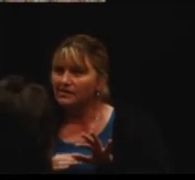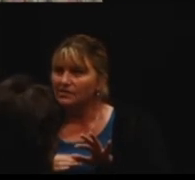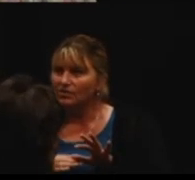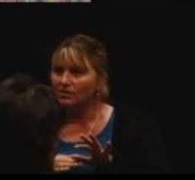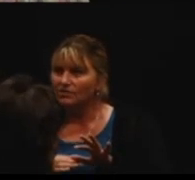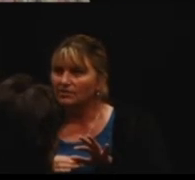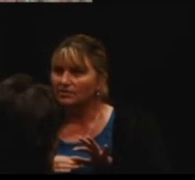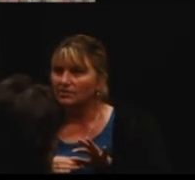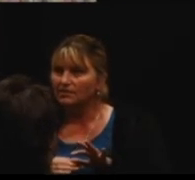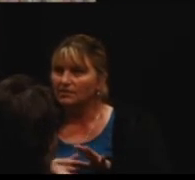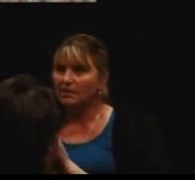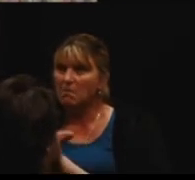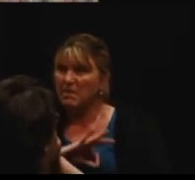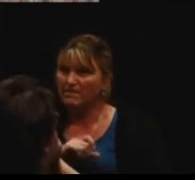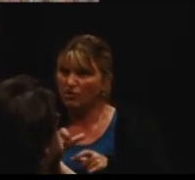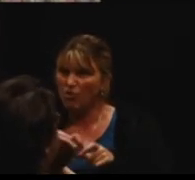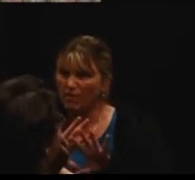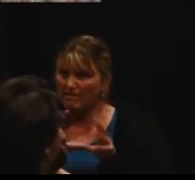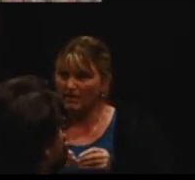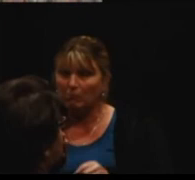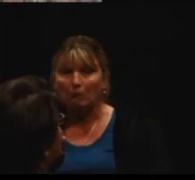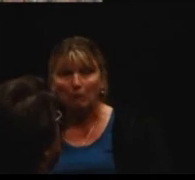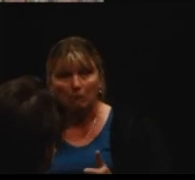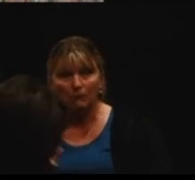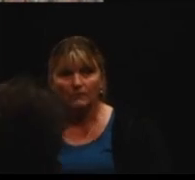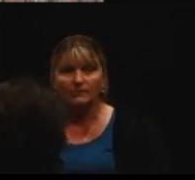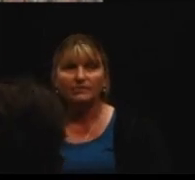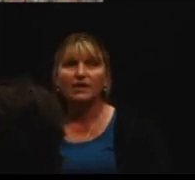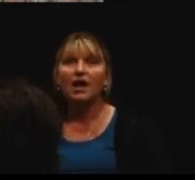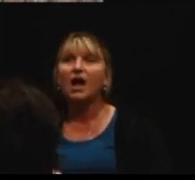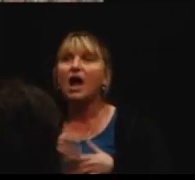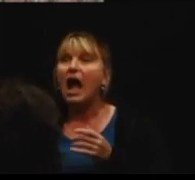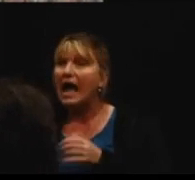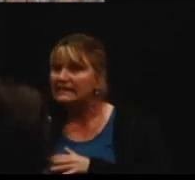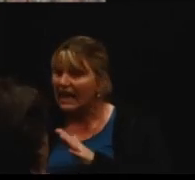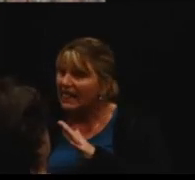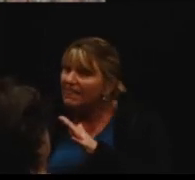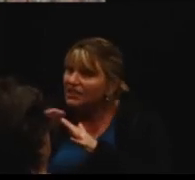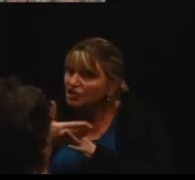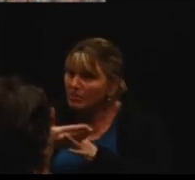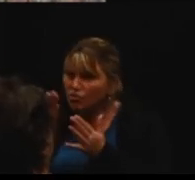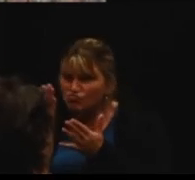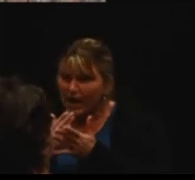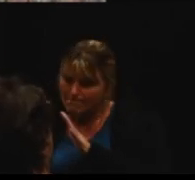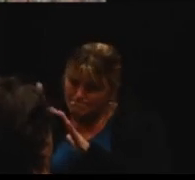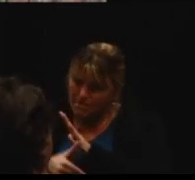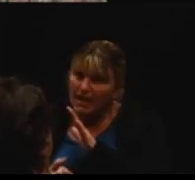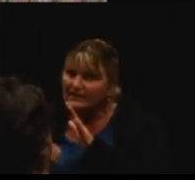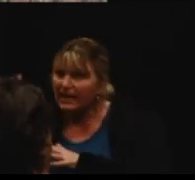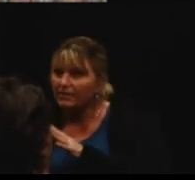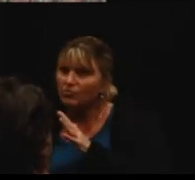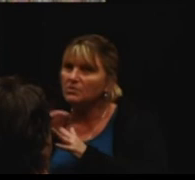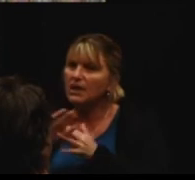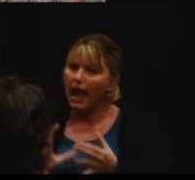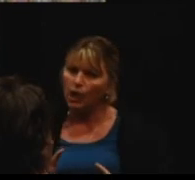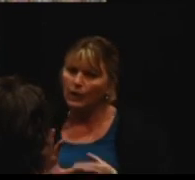in terms of what will make that vision come true, David Harvey talked about disruption. understanding the disruption, really understanding it, and then how to engage